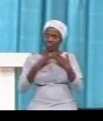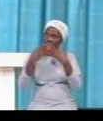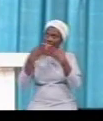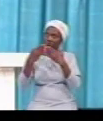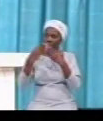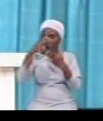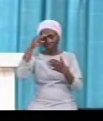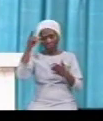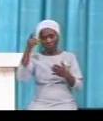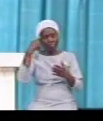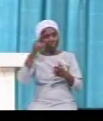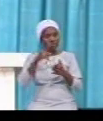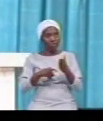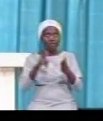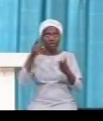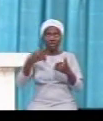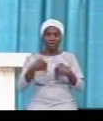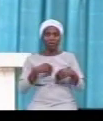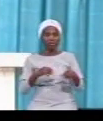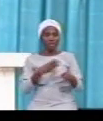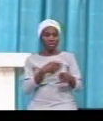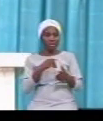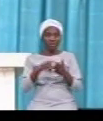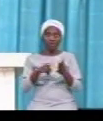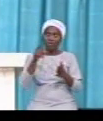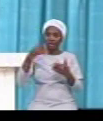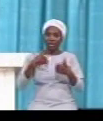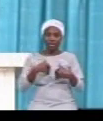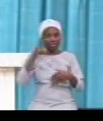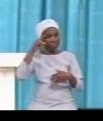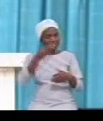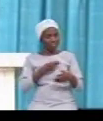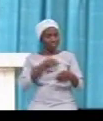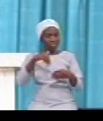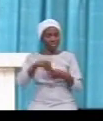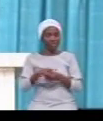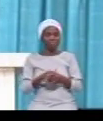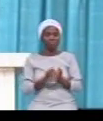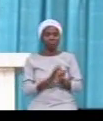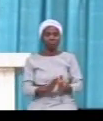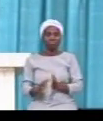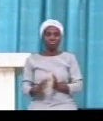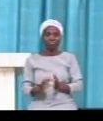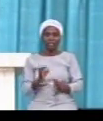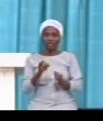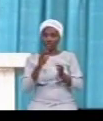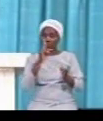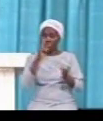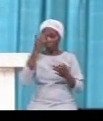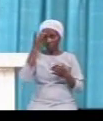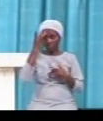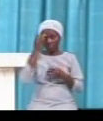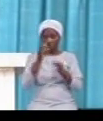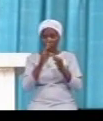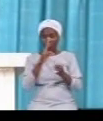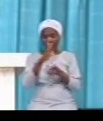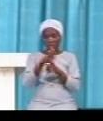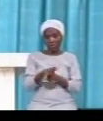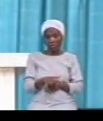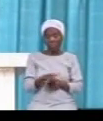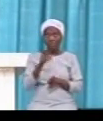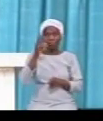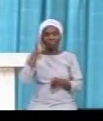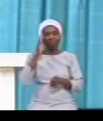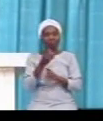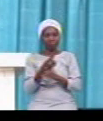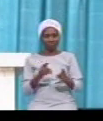for us in stock. Yes, the Lord will do great things. If you are sick, he's going to deliver you. If you are oppressed, he's going to deliver you.